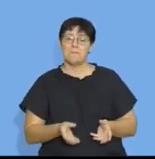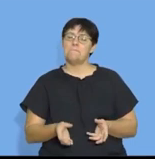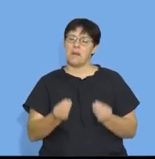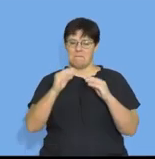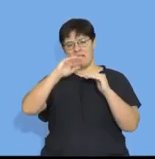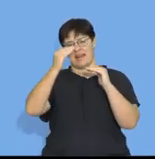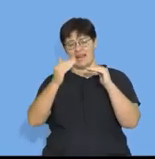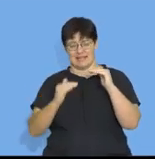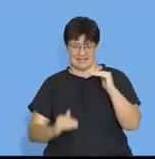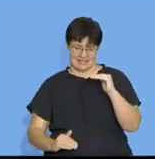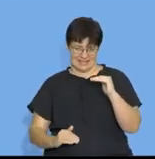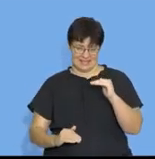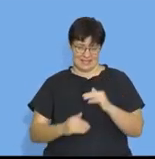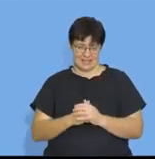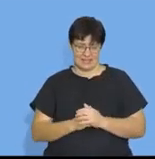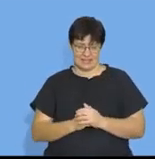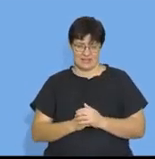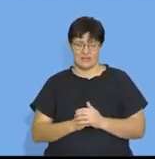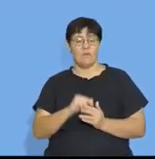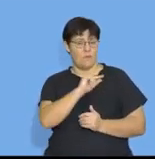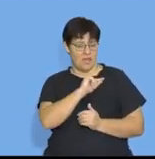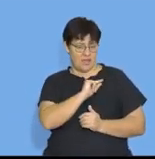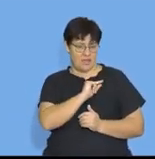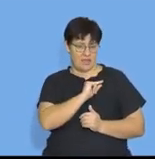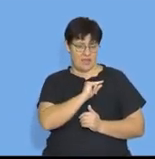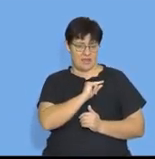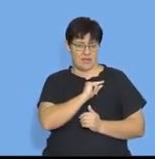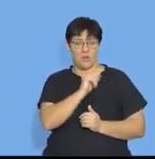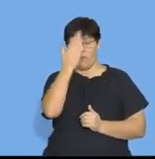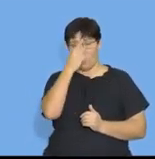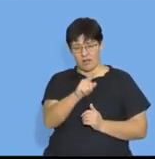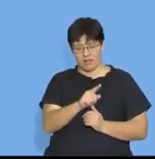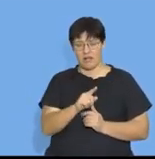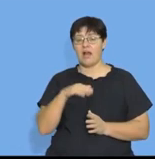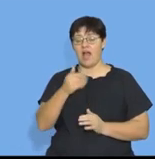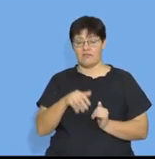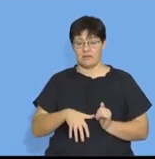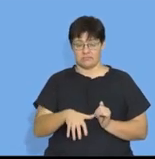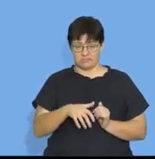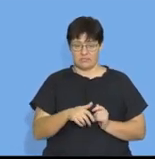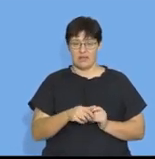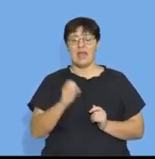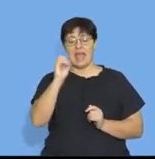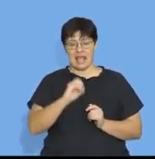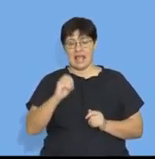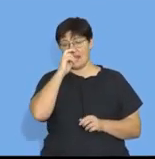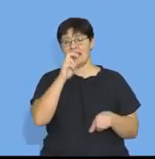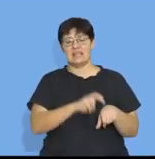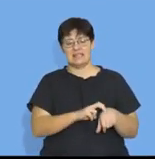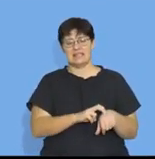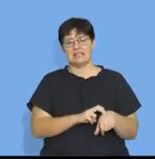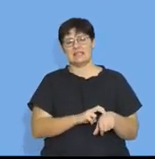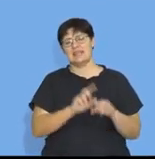of conceiving decrease significantly, and that is because we know that after fertilization, an egg